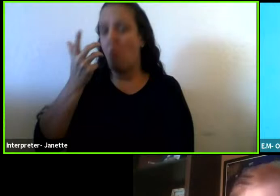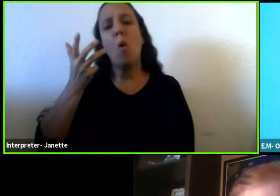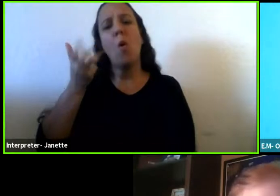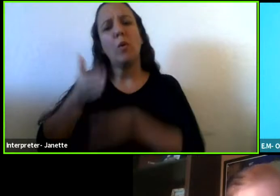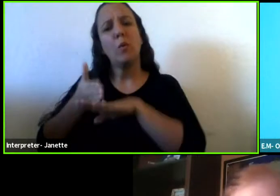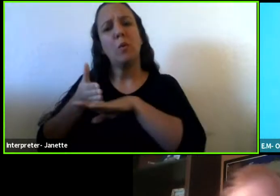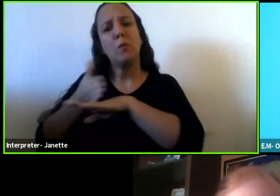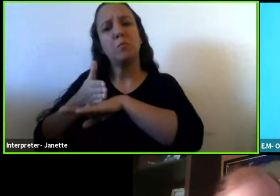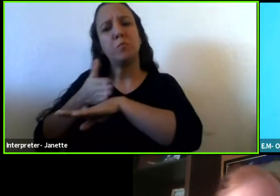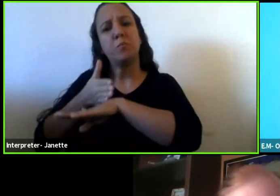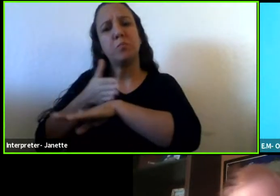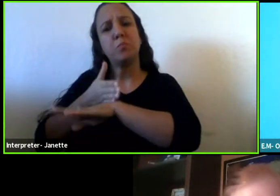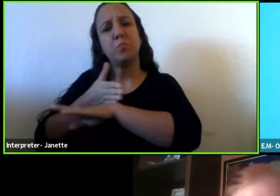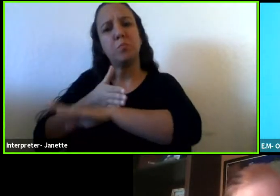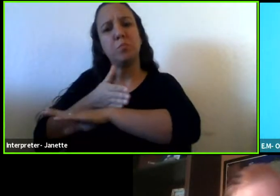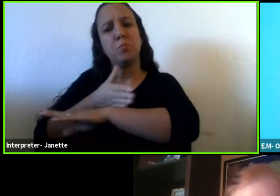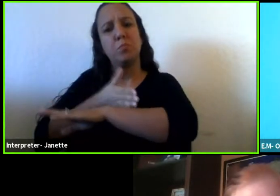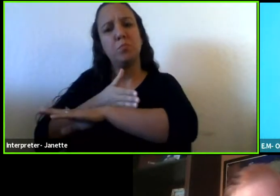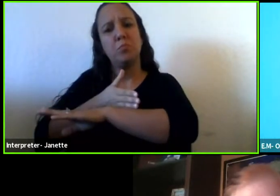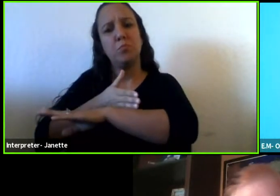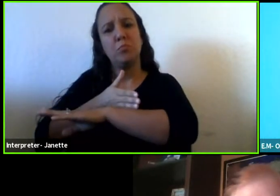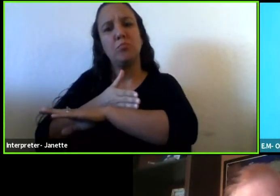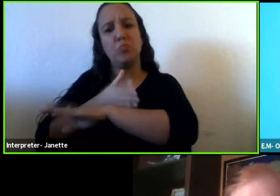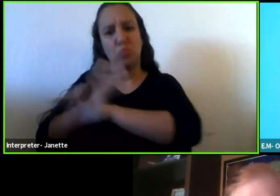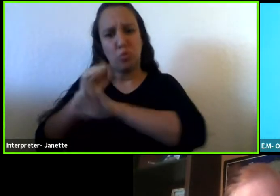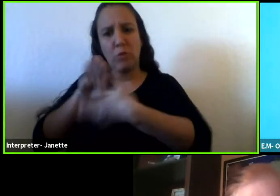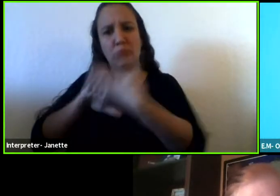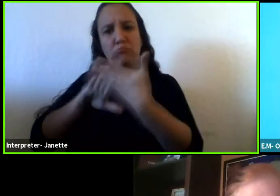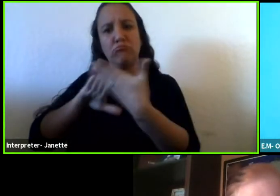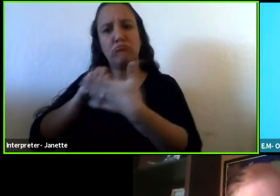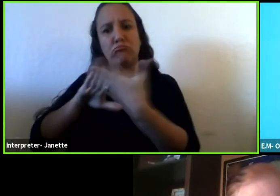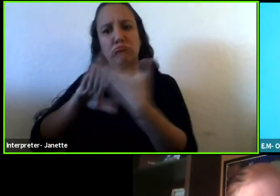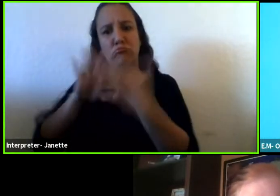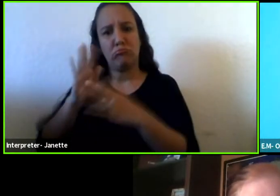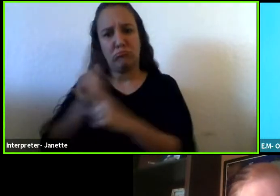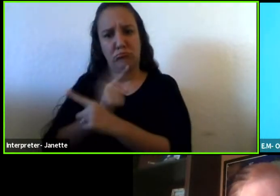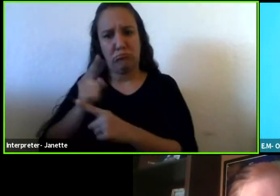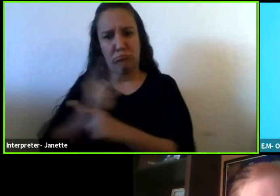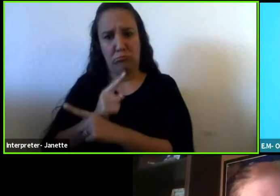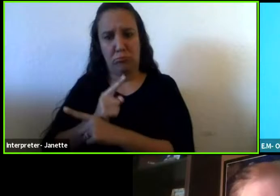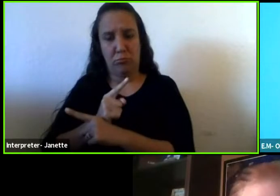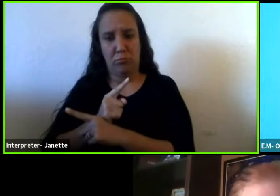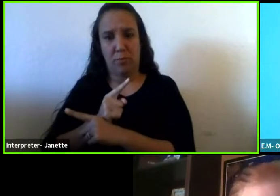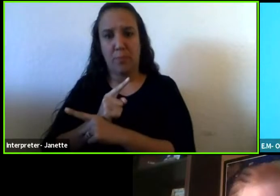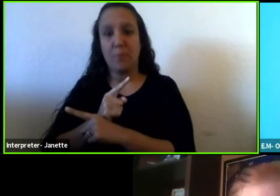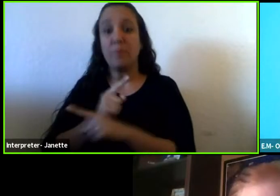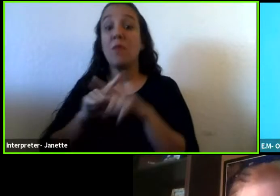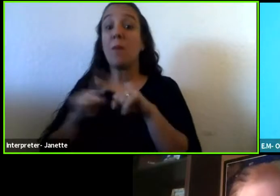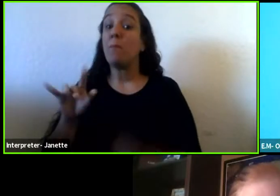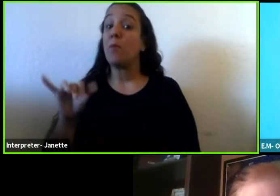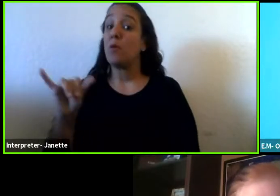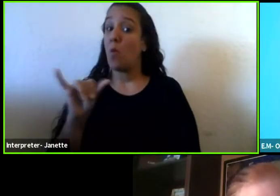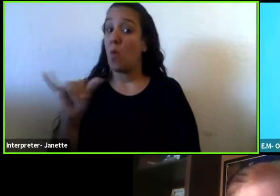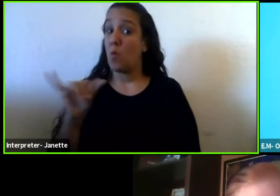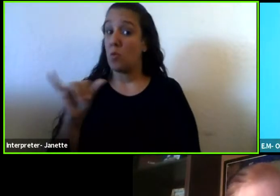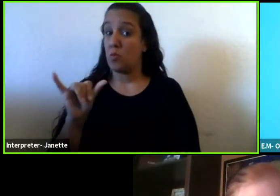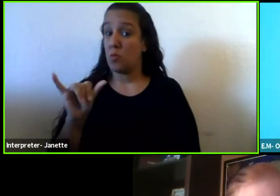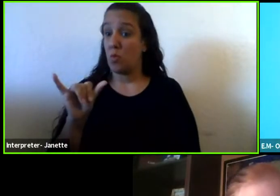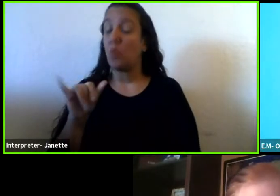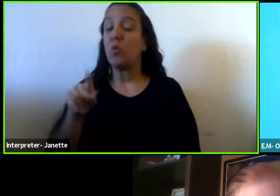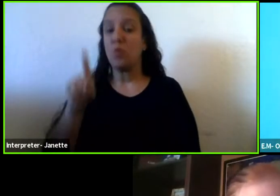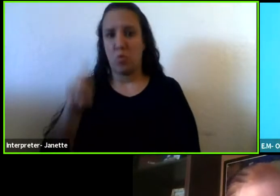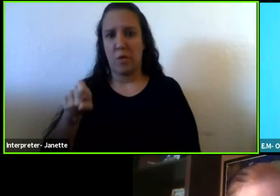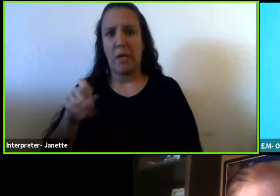current processes and do things a little more efficiently. Well, what's modern is that you have to automate tasks and augment